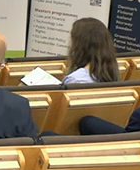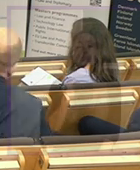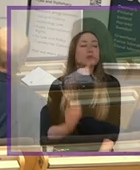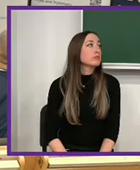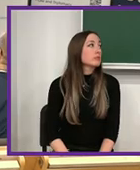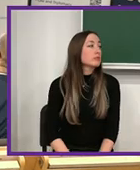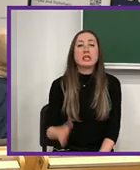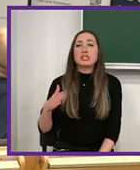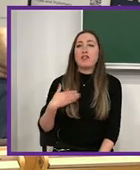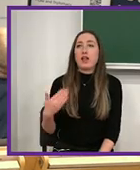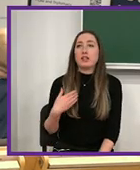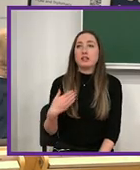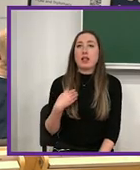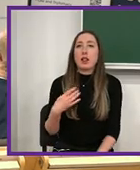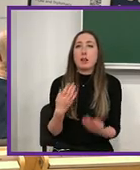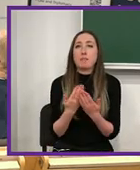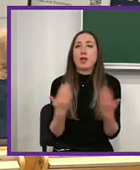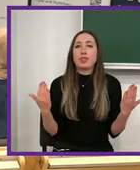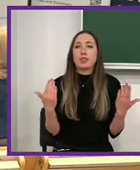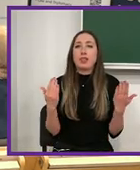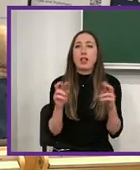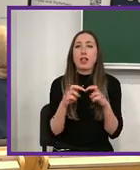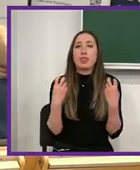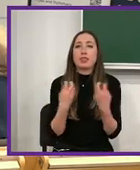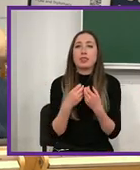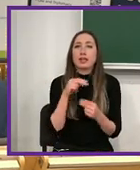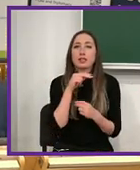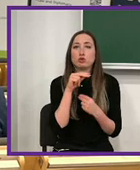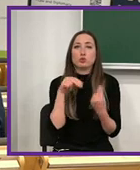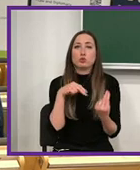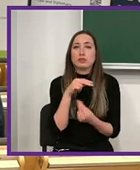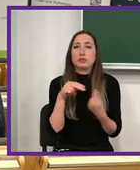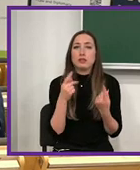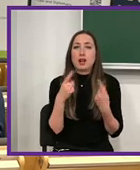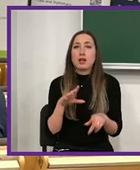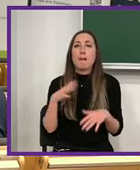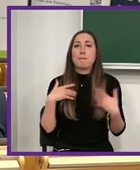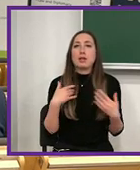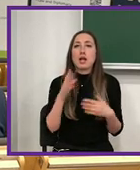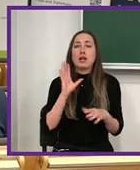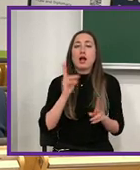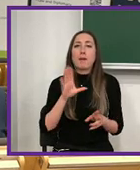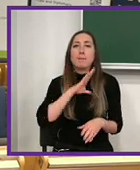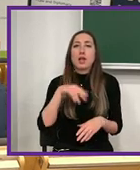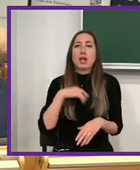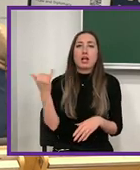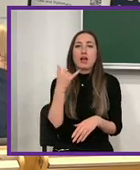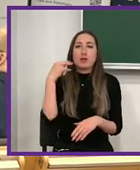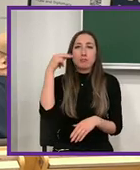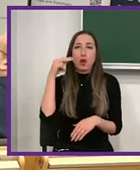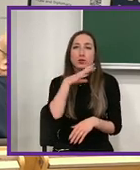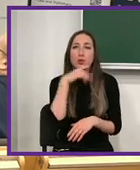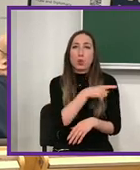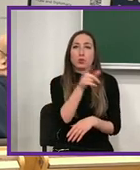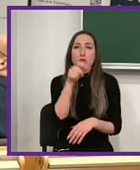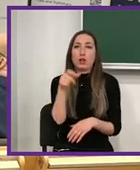Sveicināti panel diskusijas, nu jau šīs konferences otrajā daļā. Welcome back to the second part of this conference, and I am happy